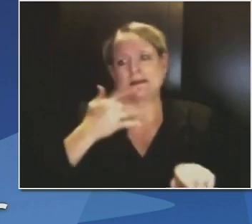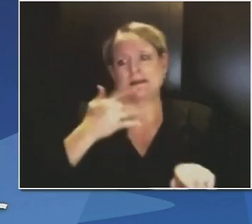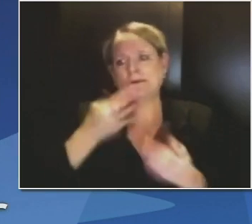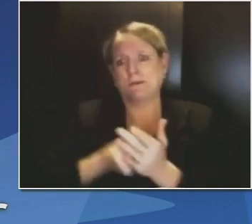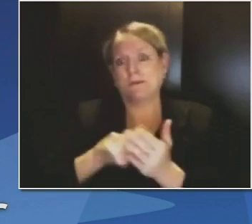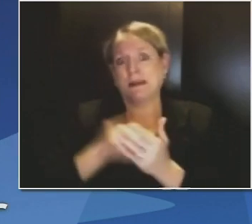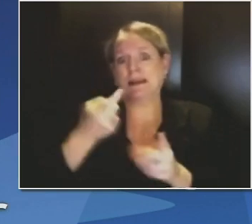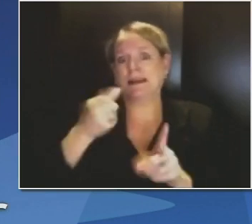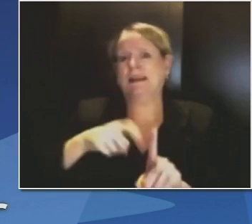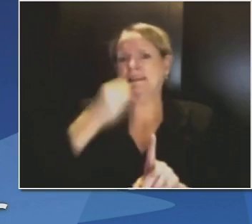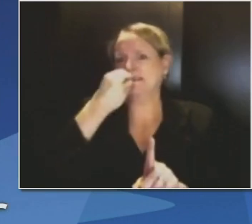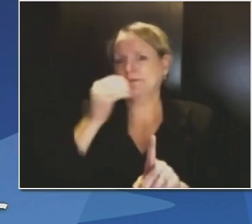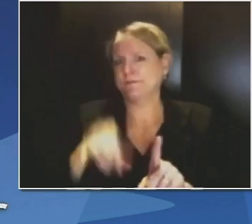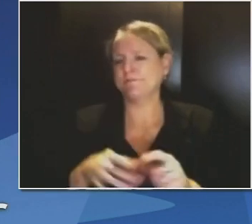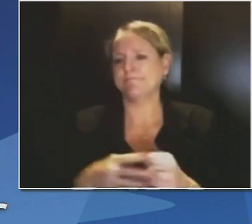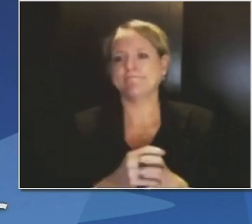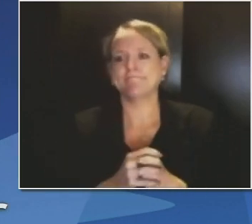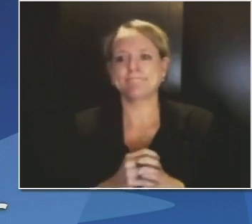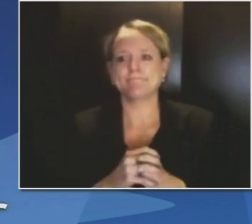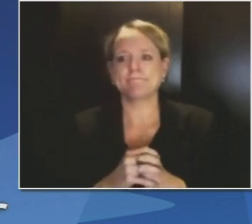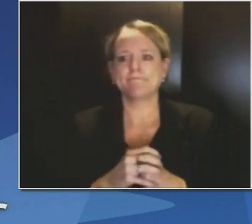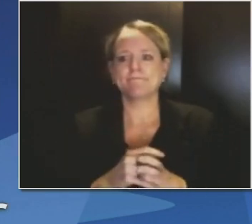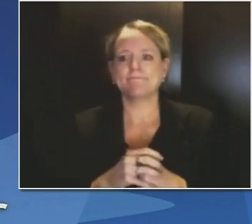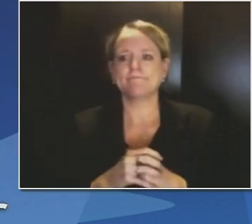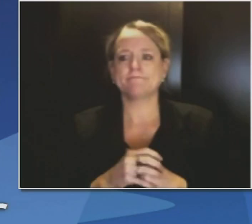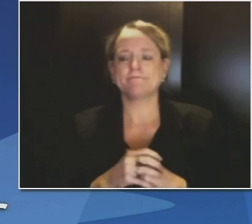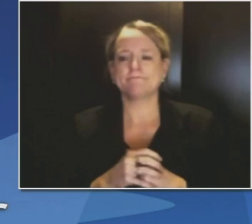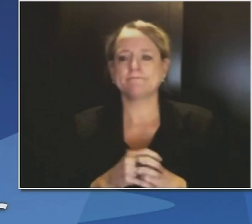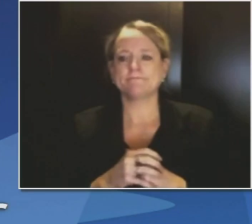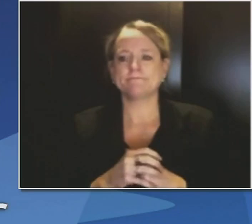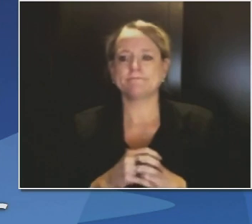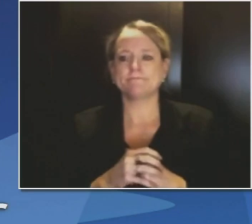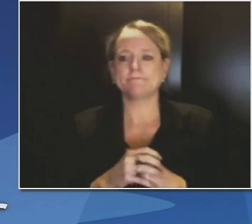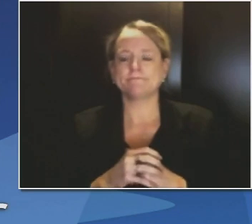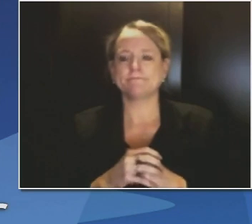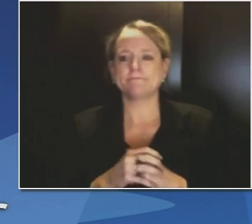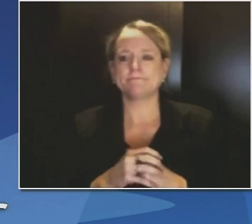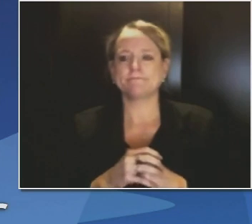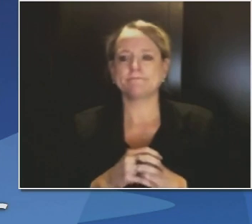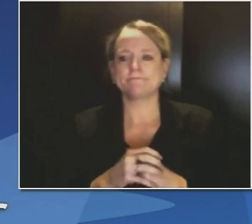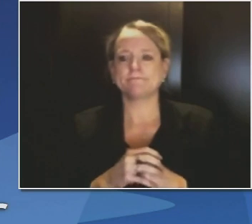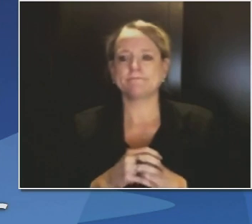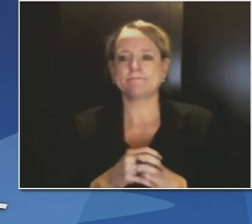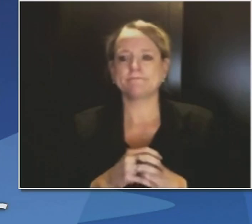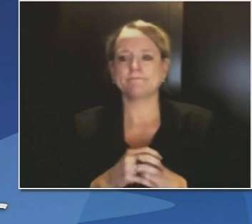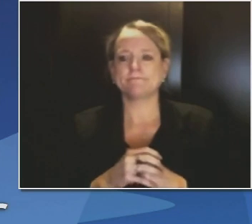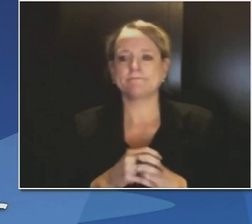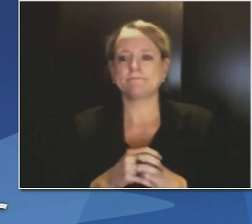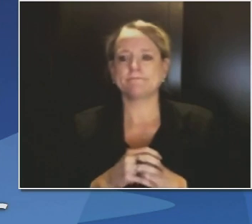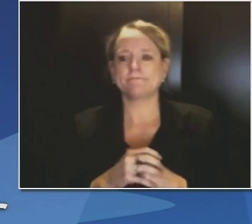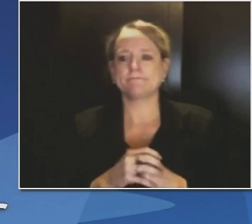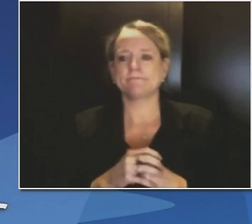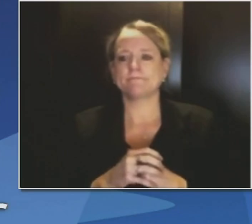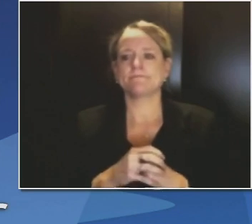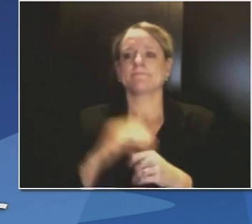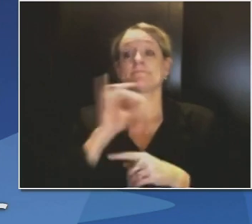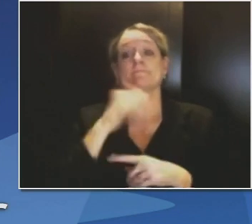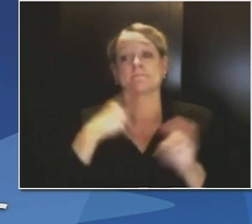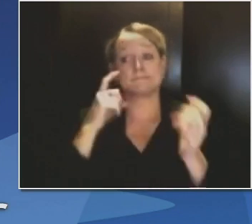particularly since the 1st of August, when some of the changes in the federal unemployment numbers or